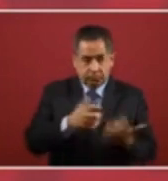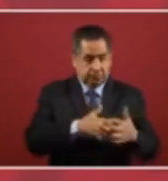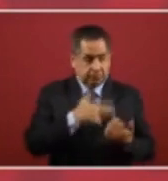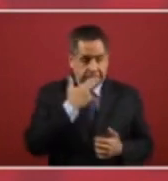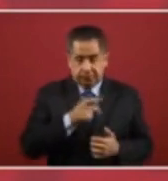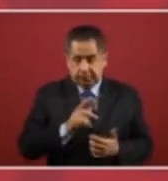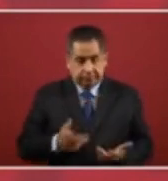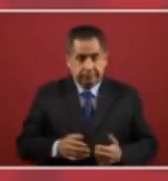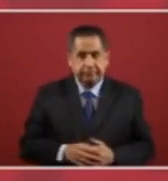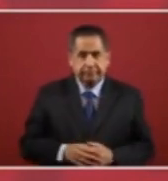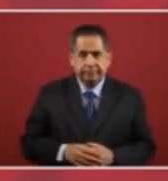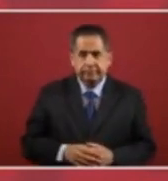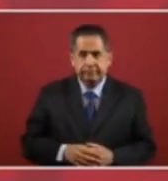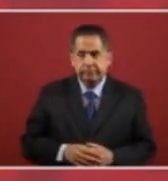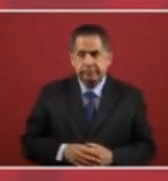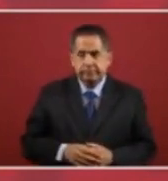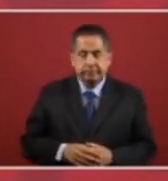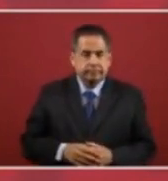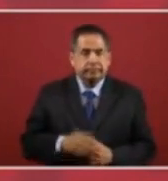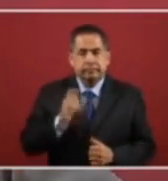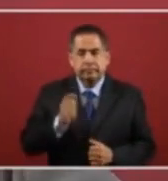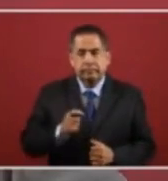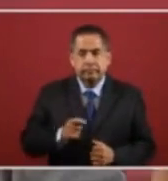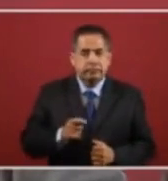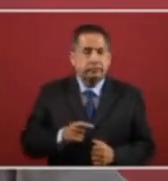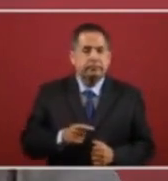So much so is the dysfunction